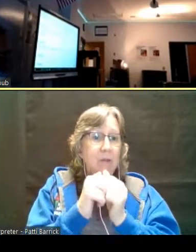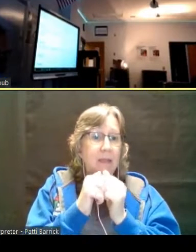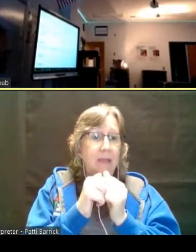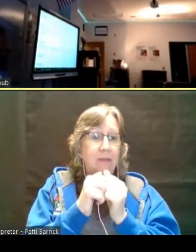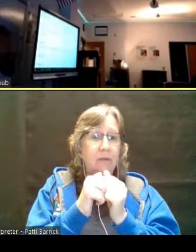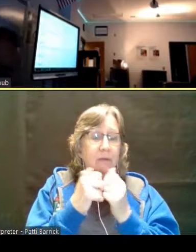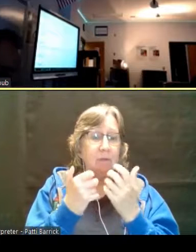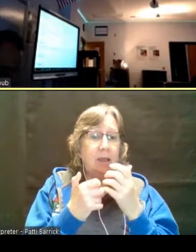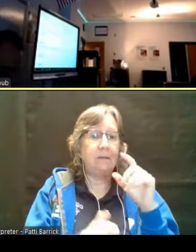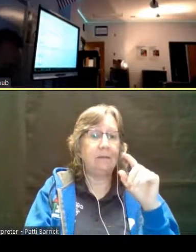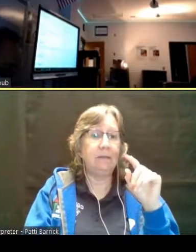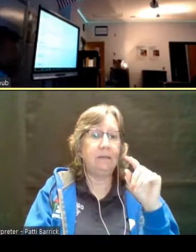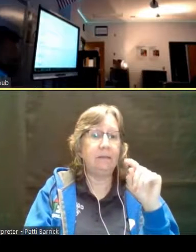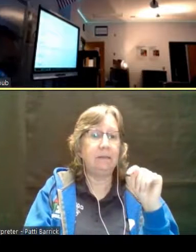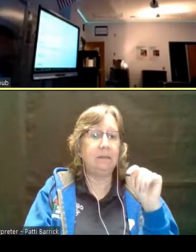Starts with a T?